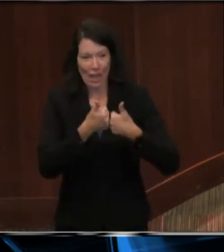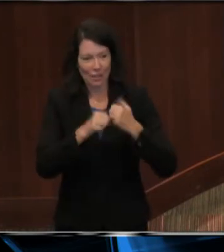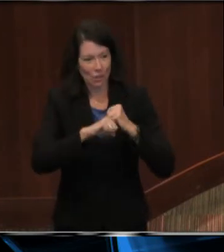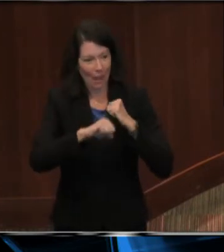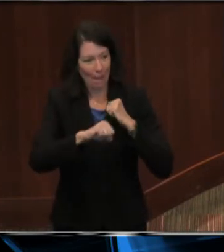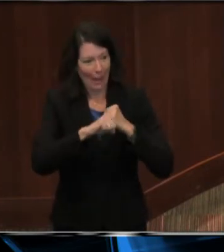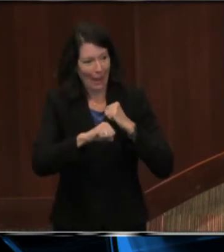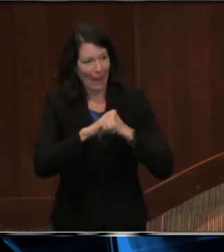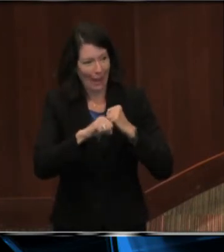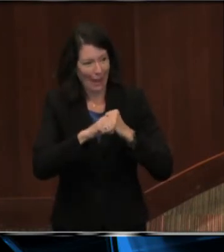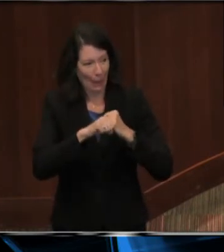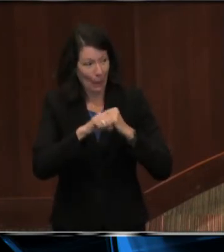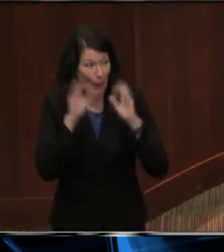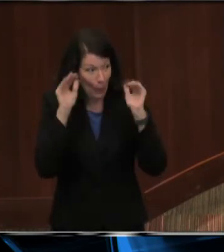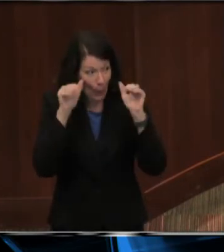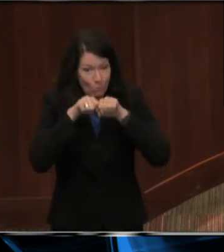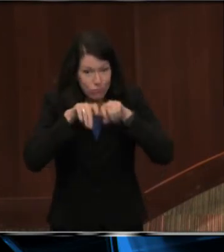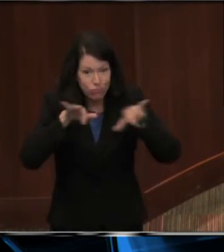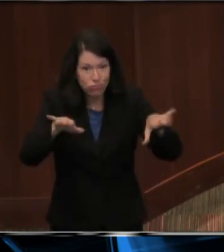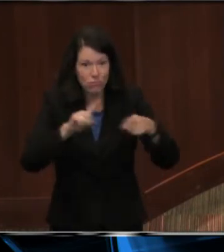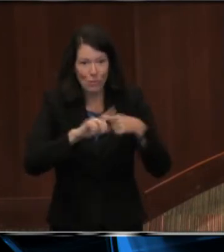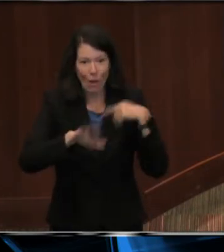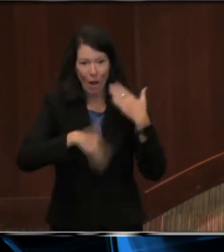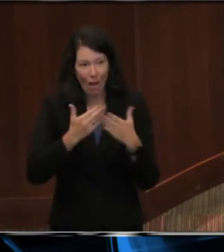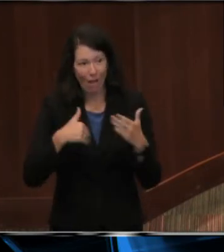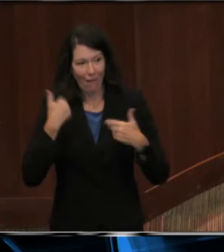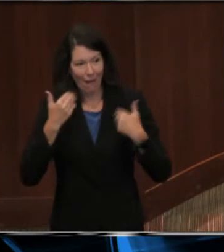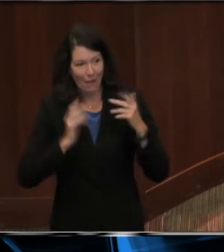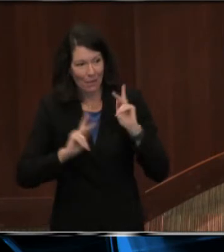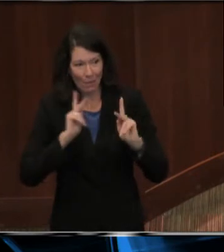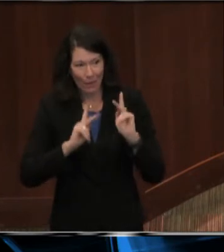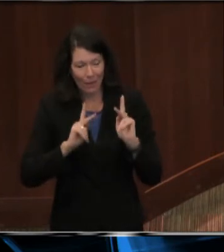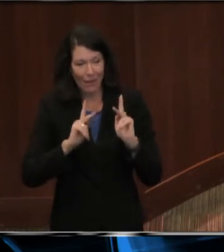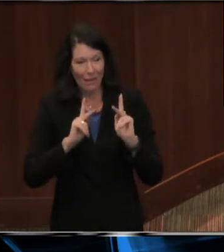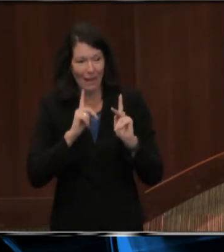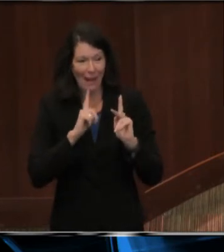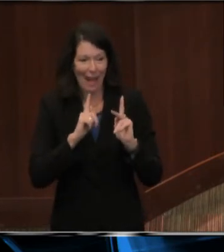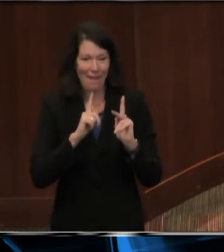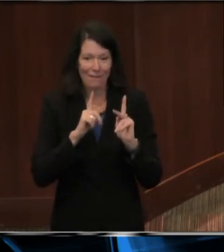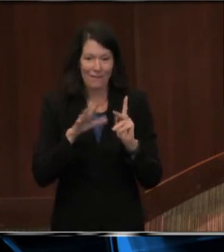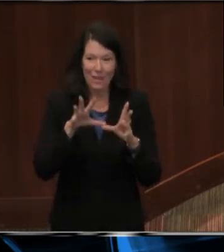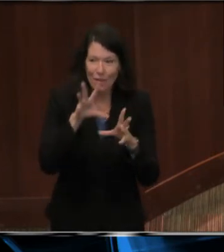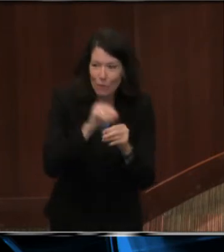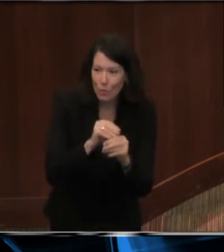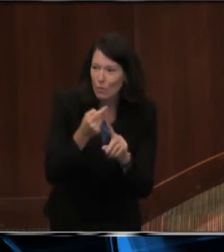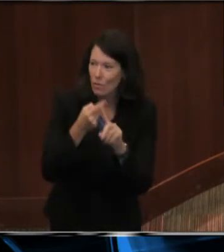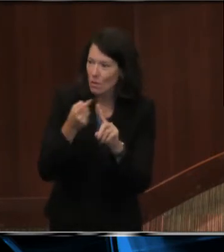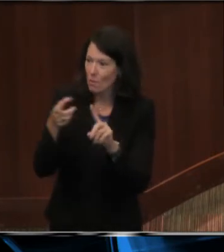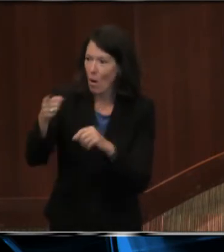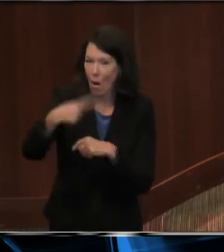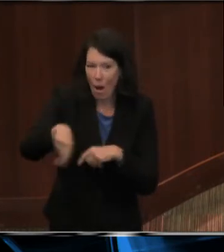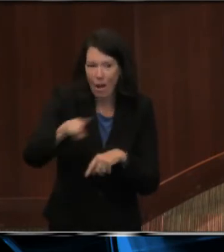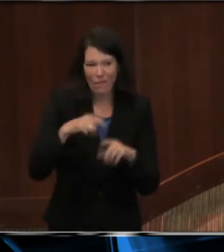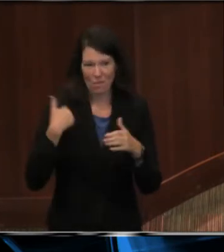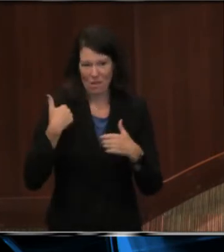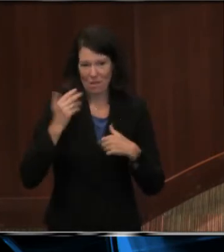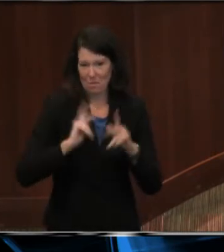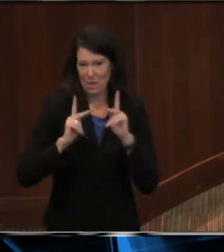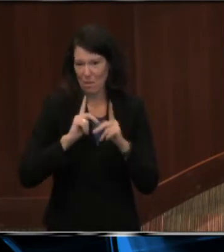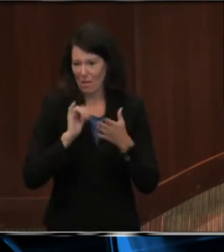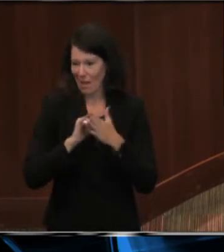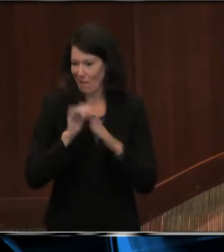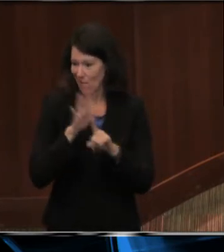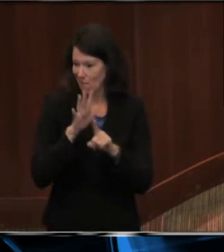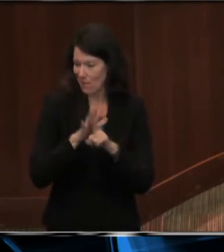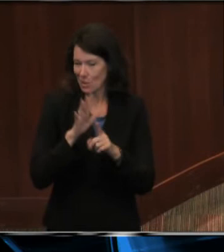campaign that we hope to send out to all the young people and get a lot of the influencers in our community to grab